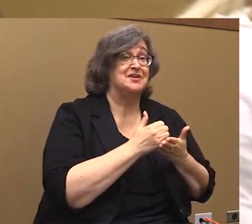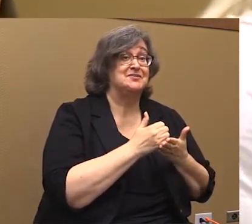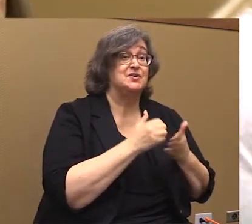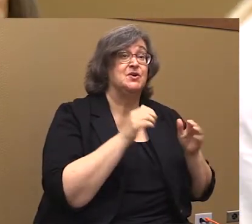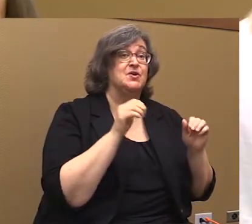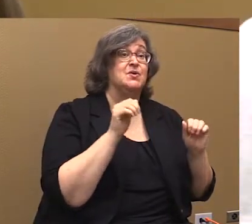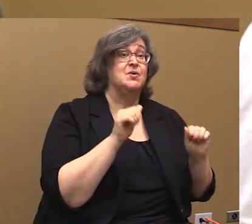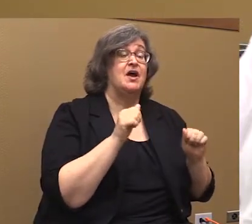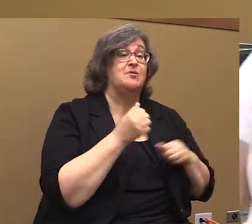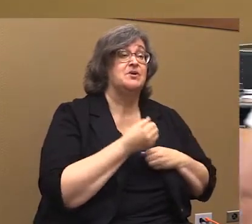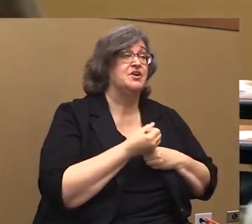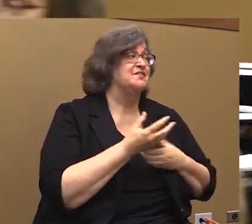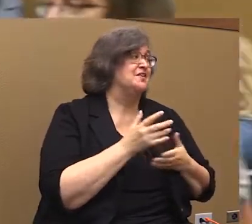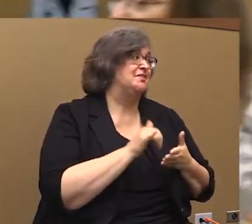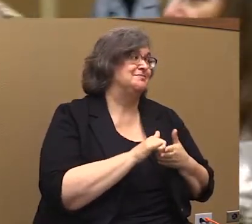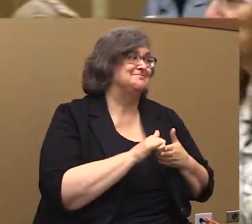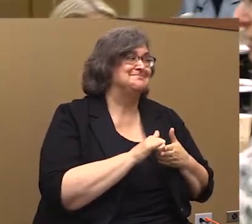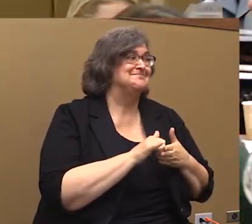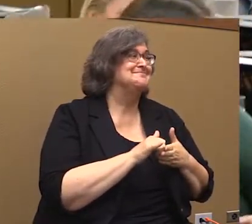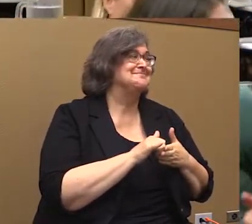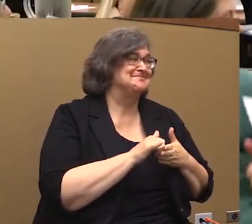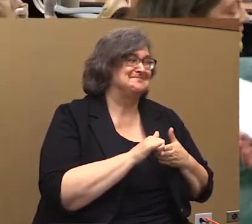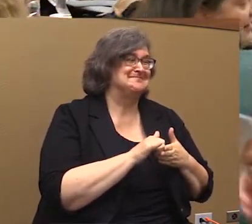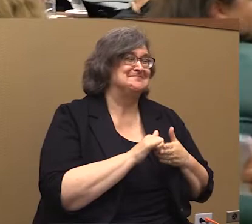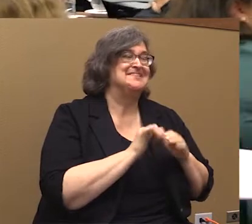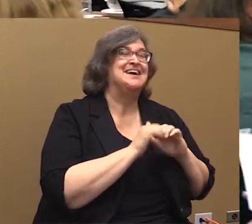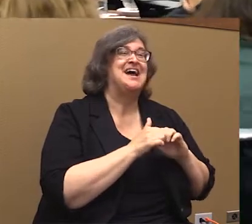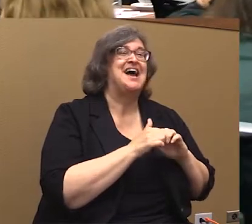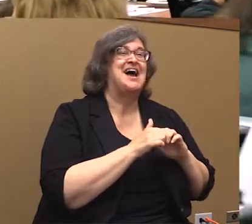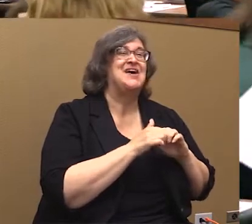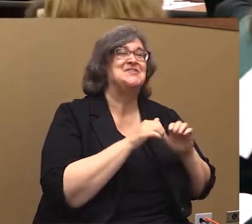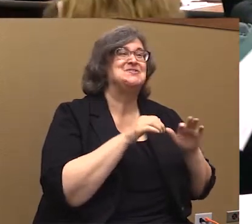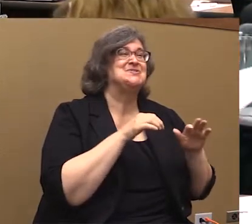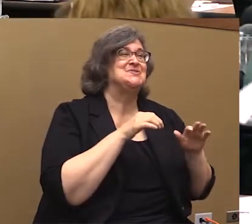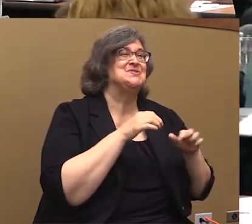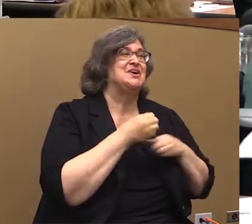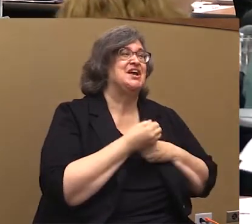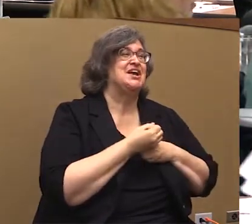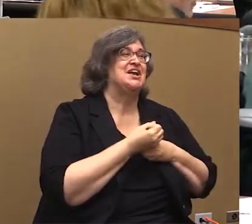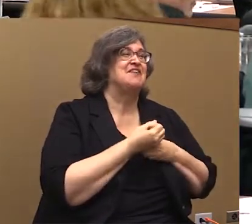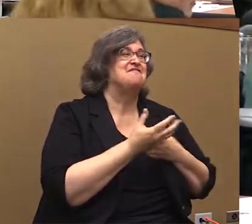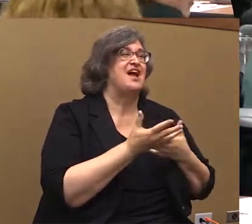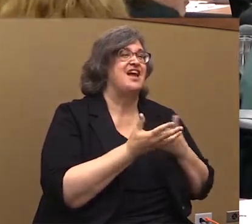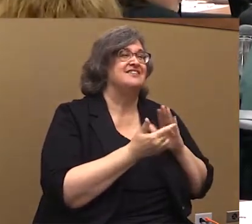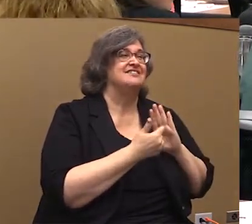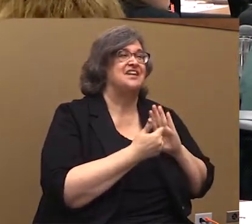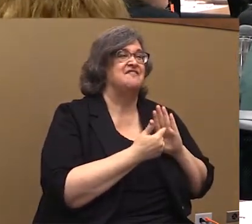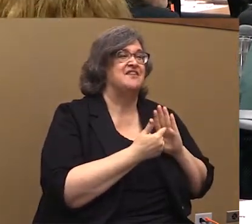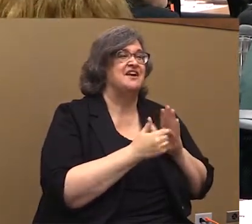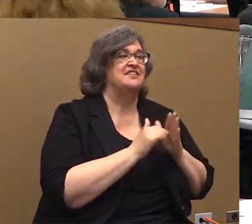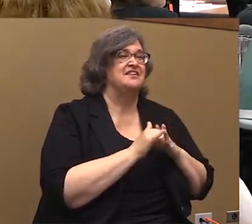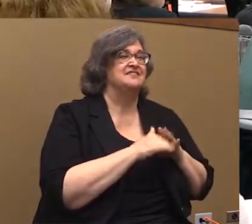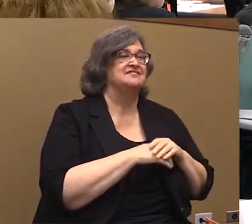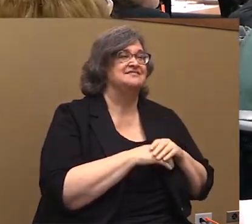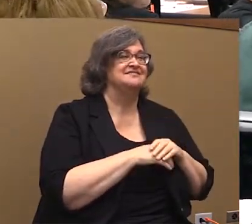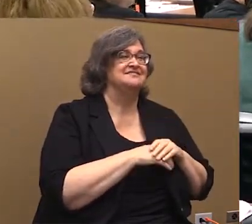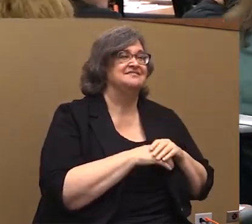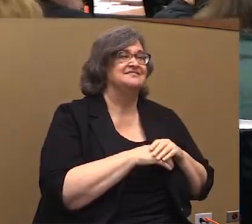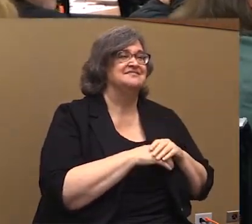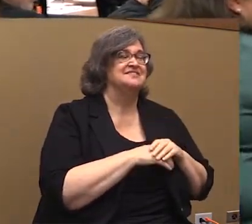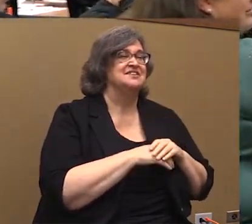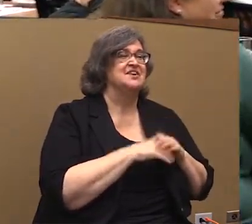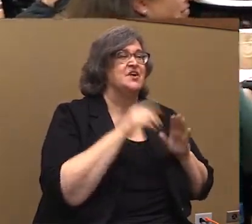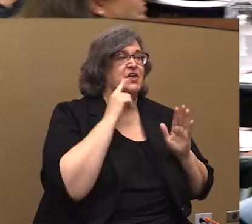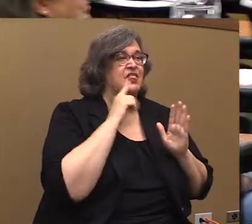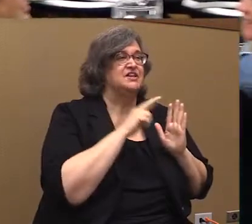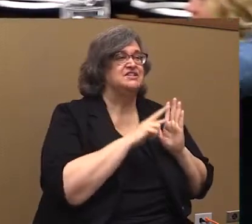So what did you find? Did it make a difference how your tone of voice was? Were you able to actually convey that? How did you